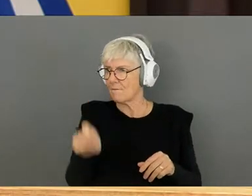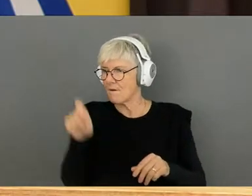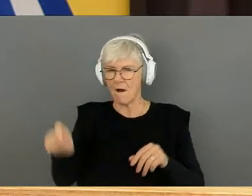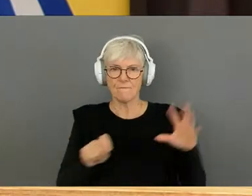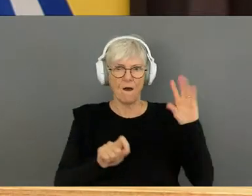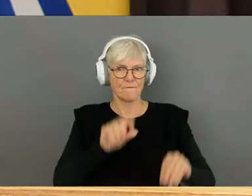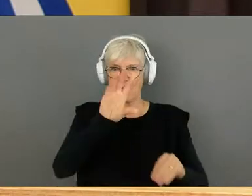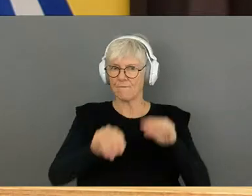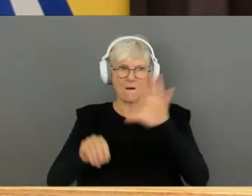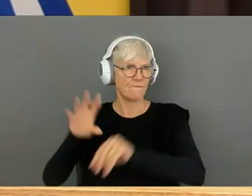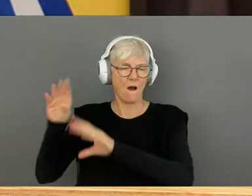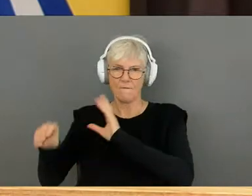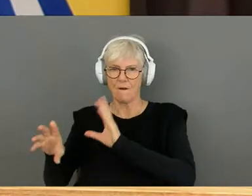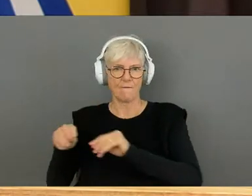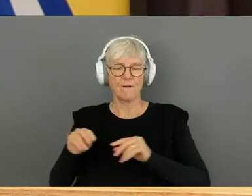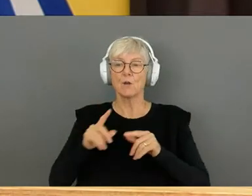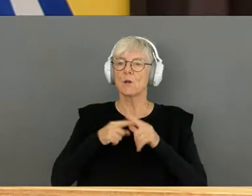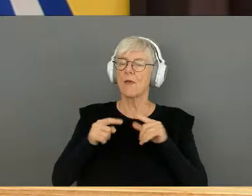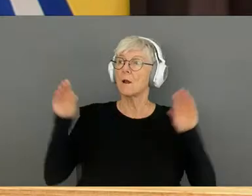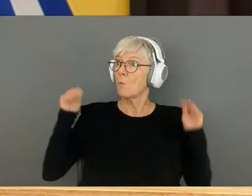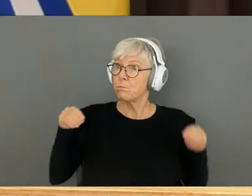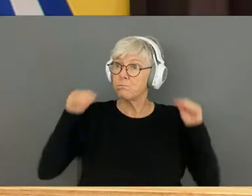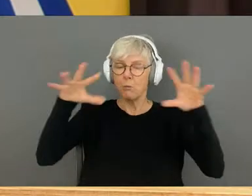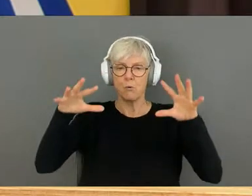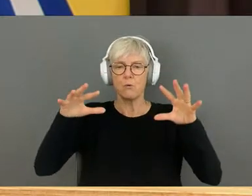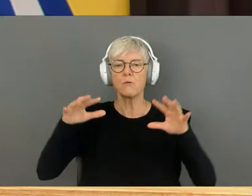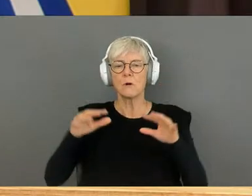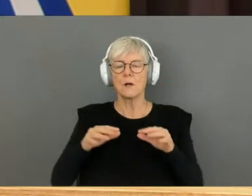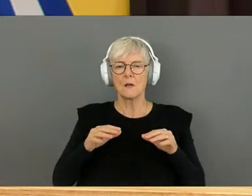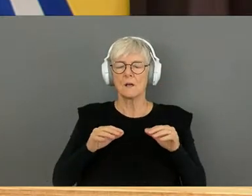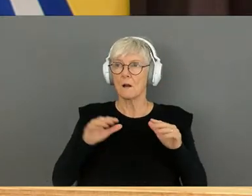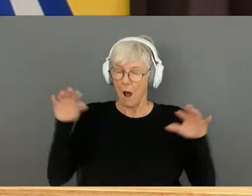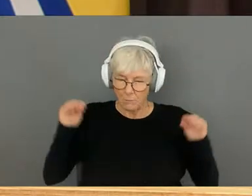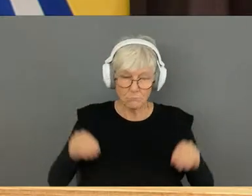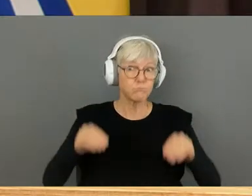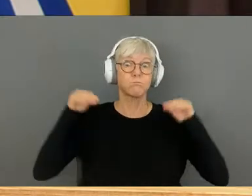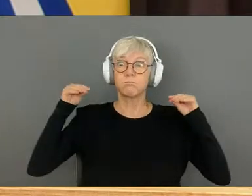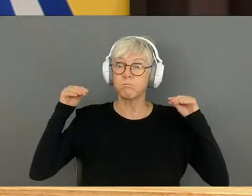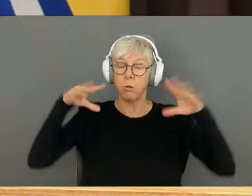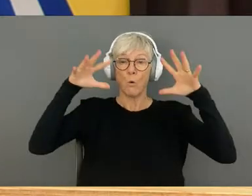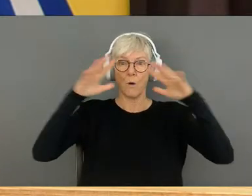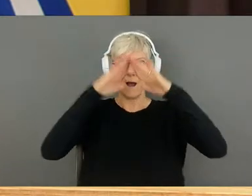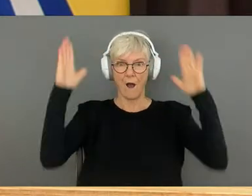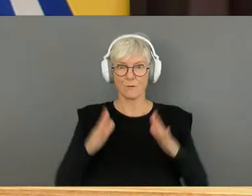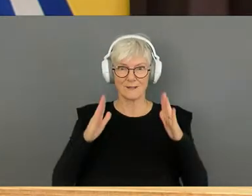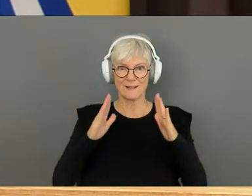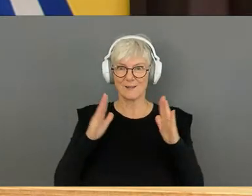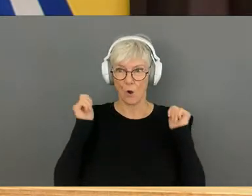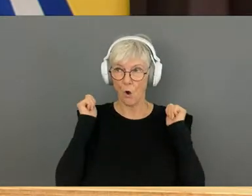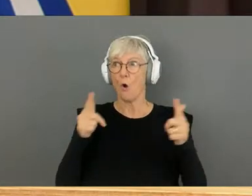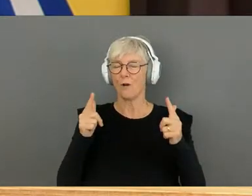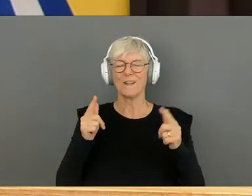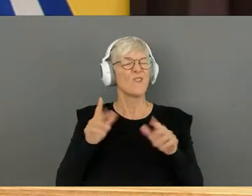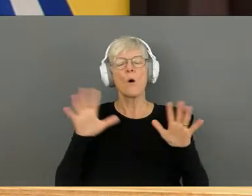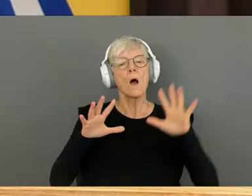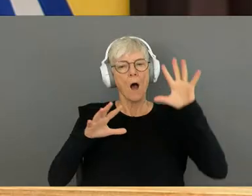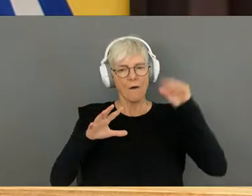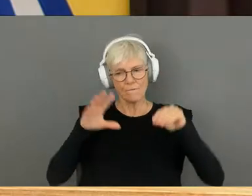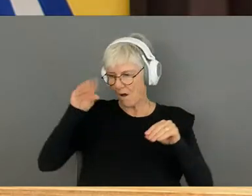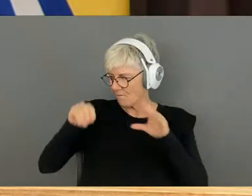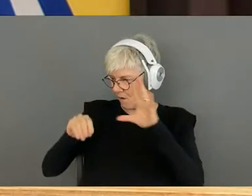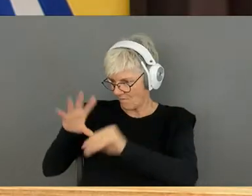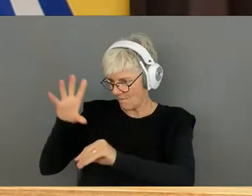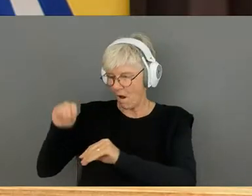is restored, you know, I don't have everything lit up in the house. But I would say from a